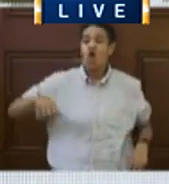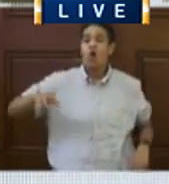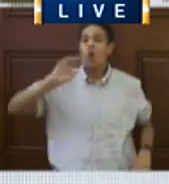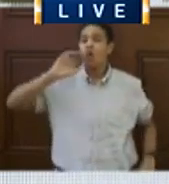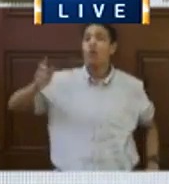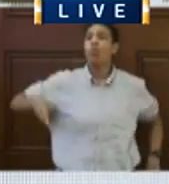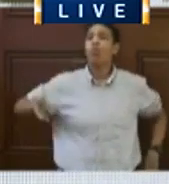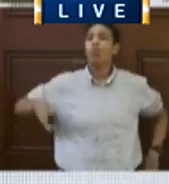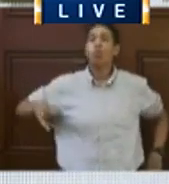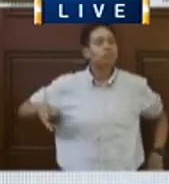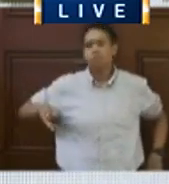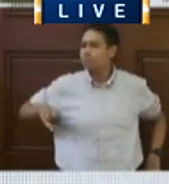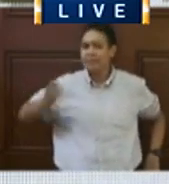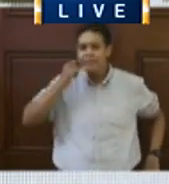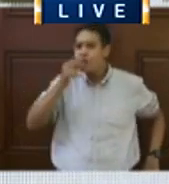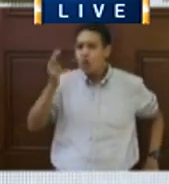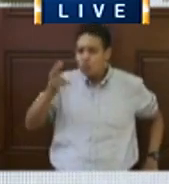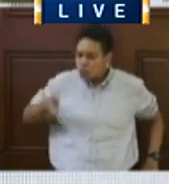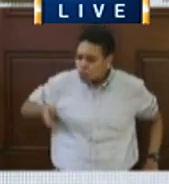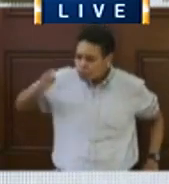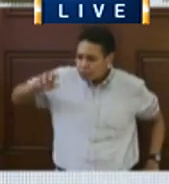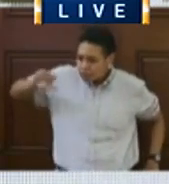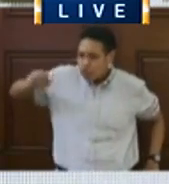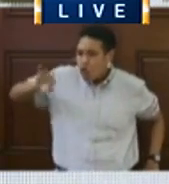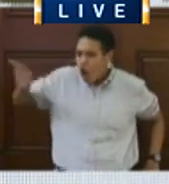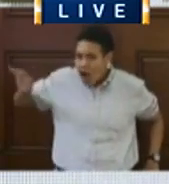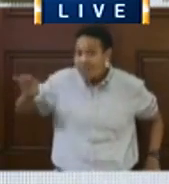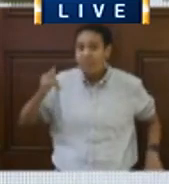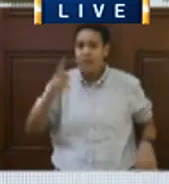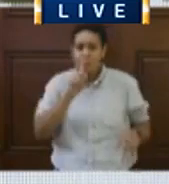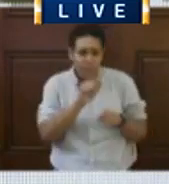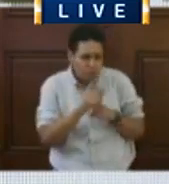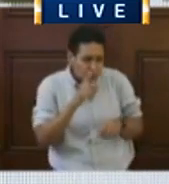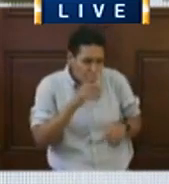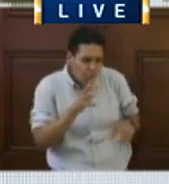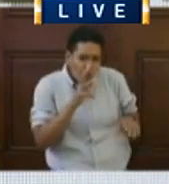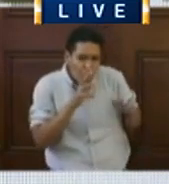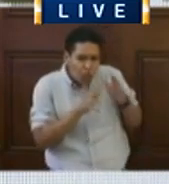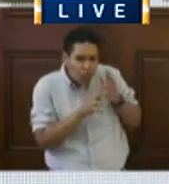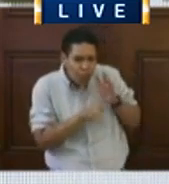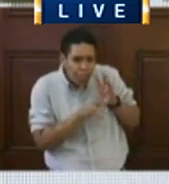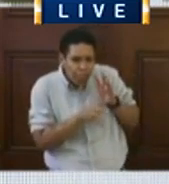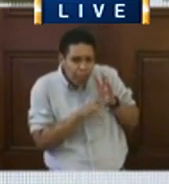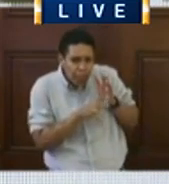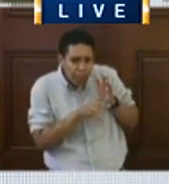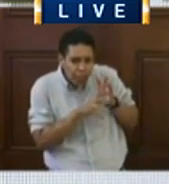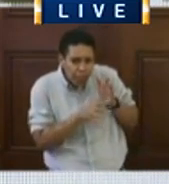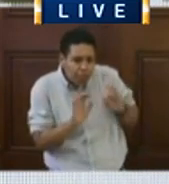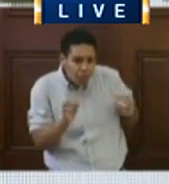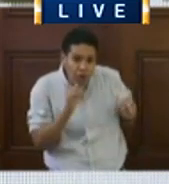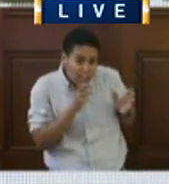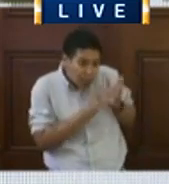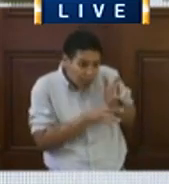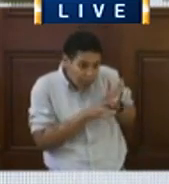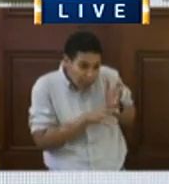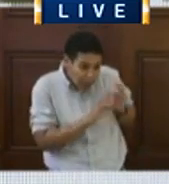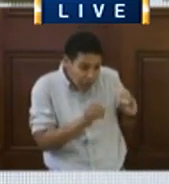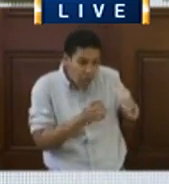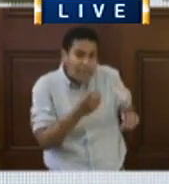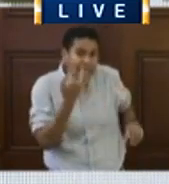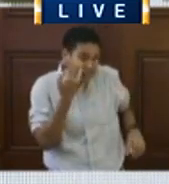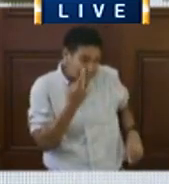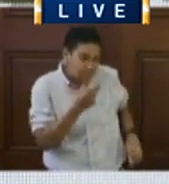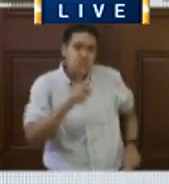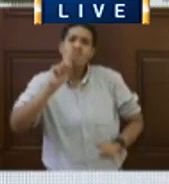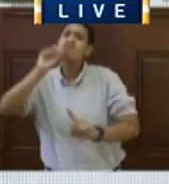that you don't have any leaks in your home, reporting leaks so that we can conserve on water. So yes,